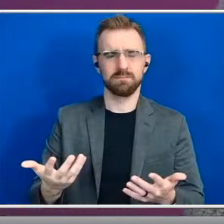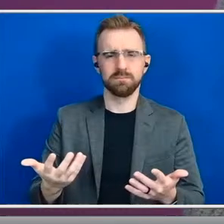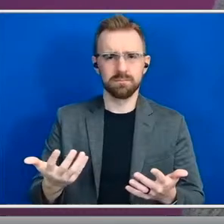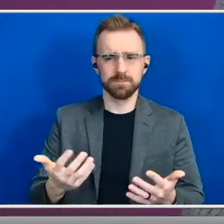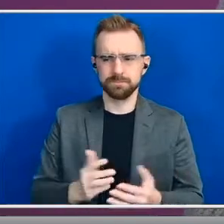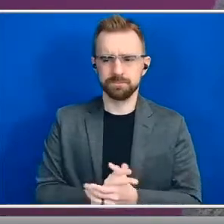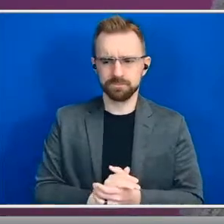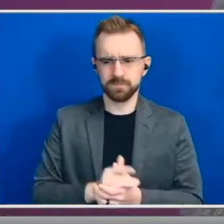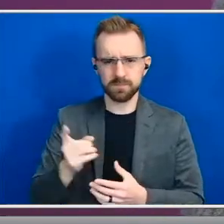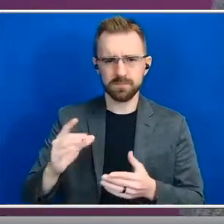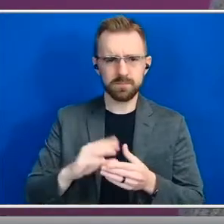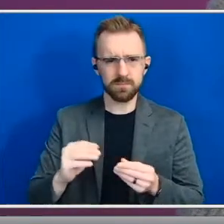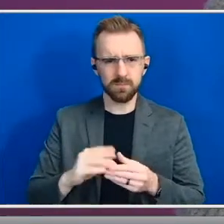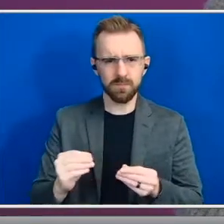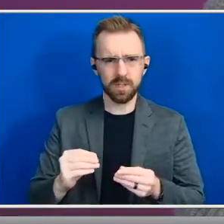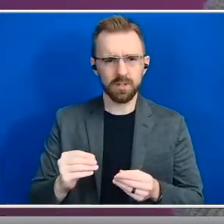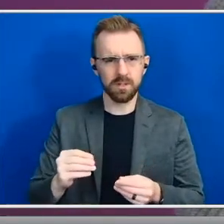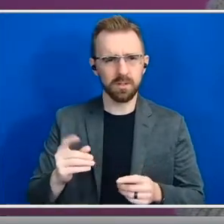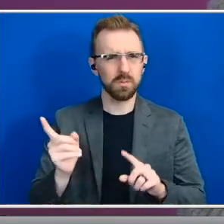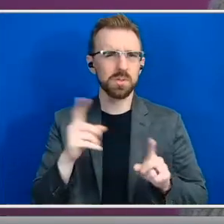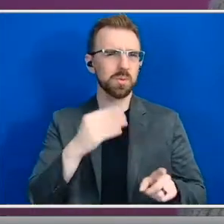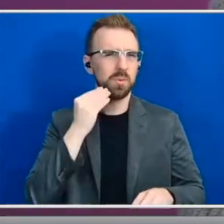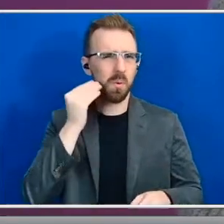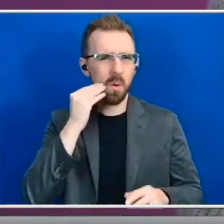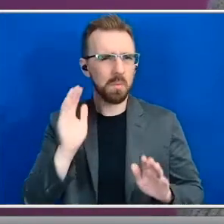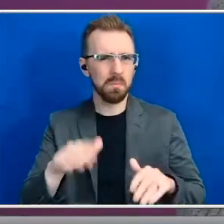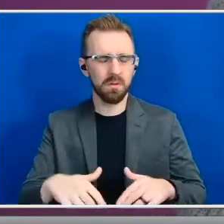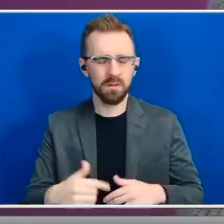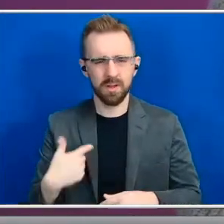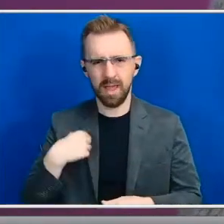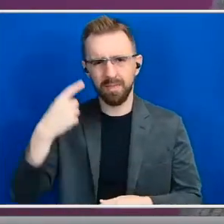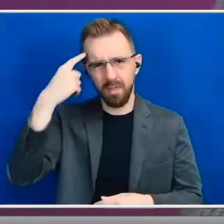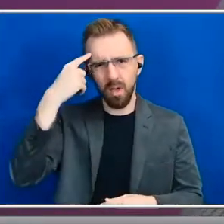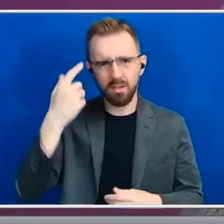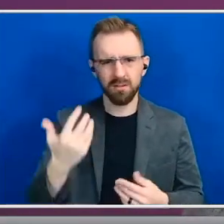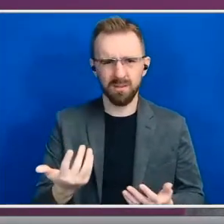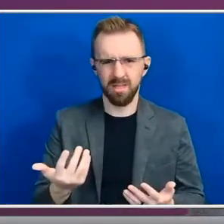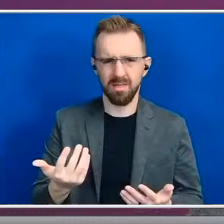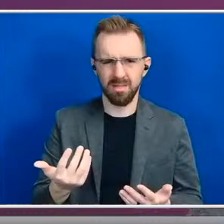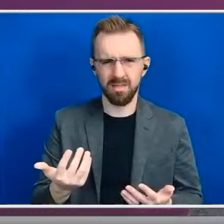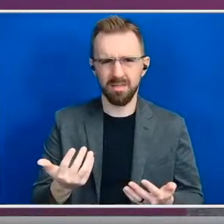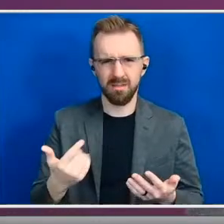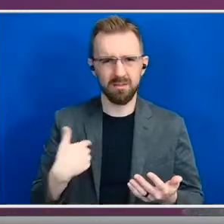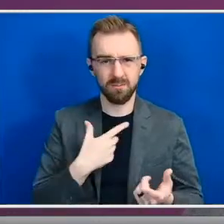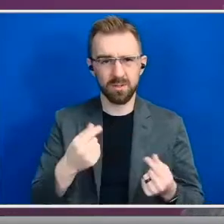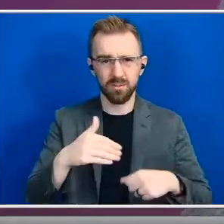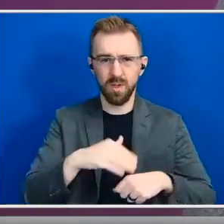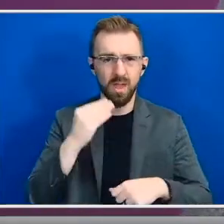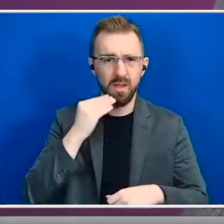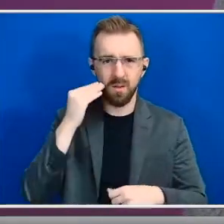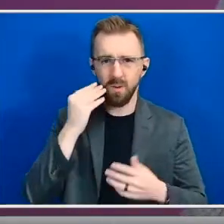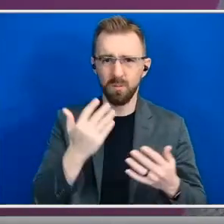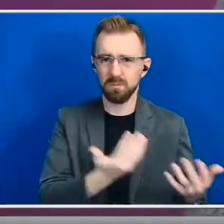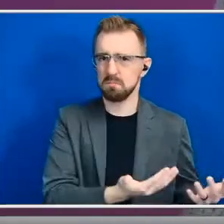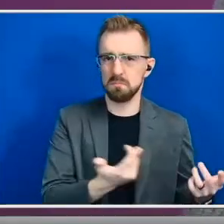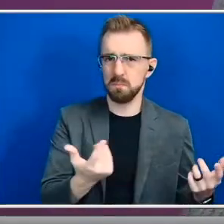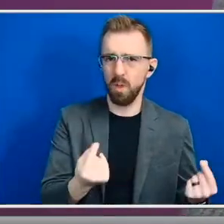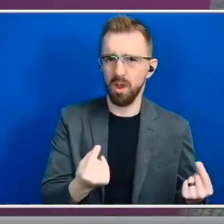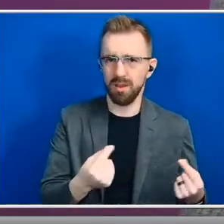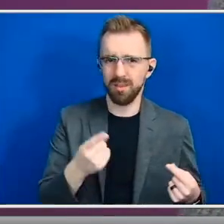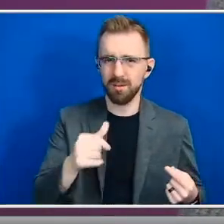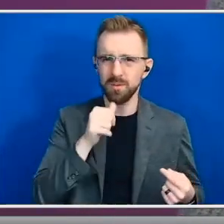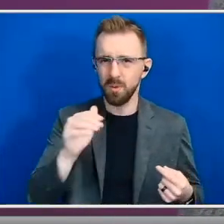well, we'll just go home. And then I thought, well, what are we going to do at home? You don't seem